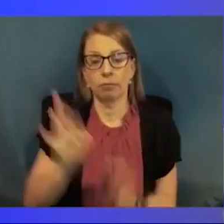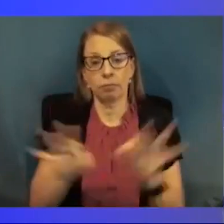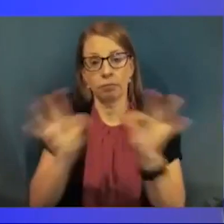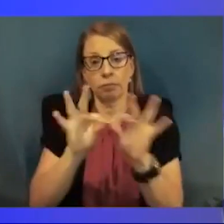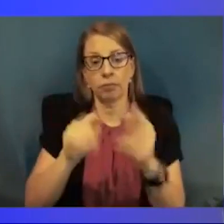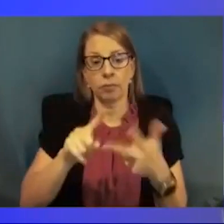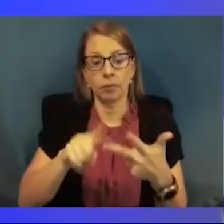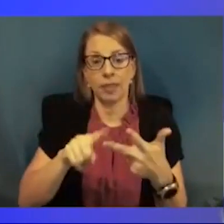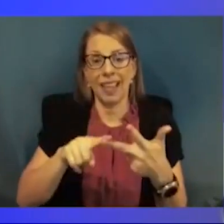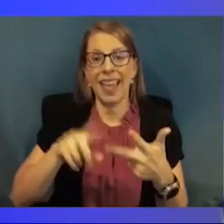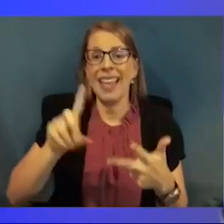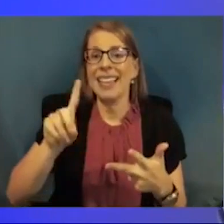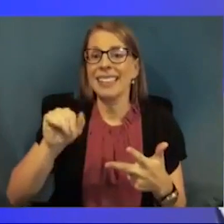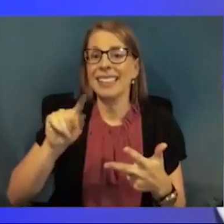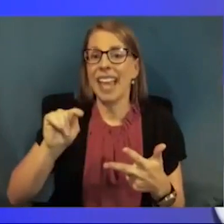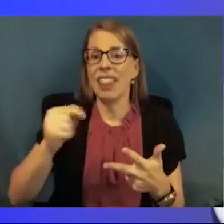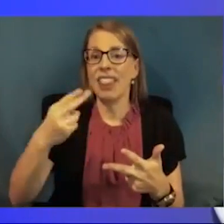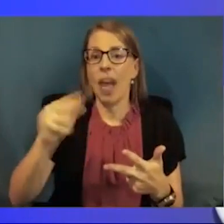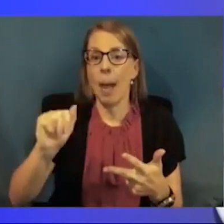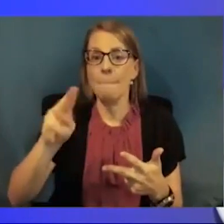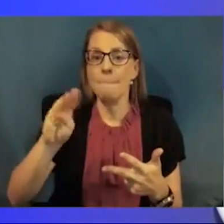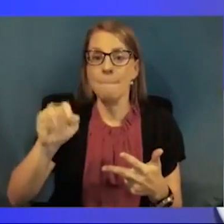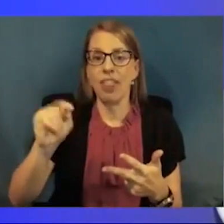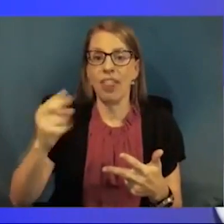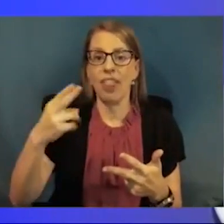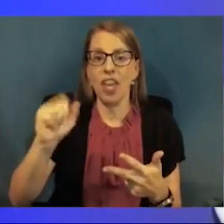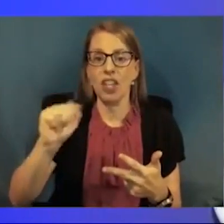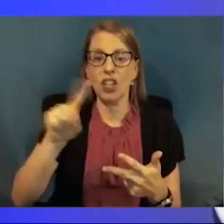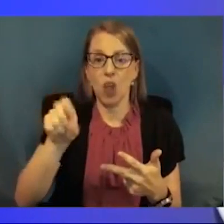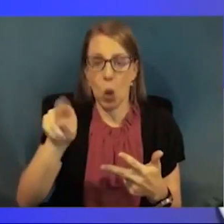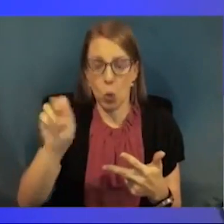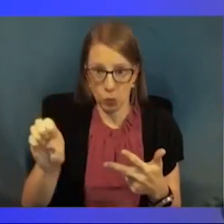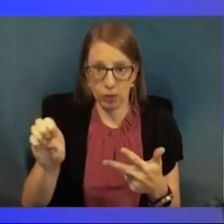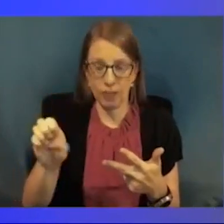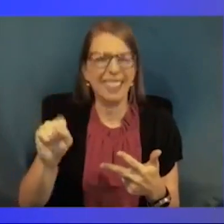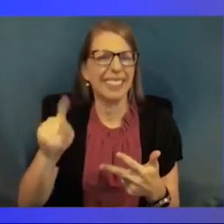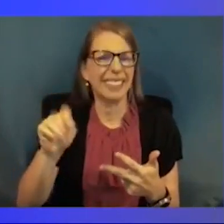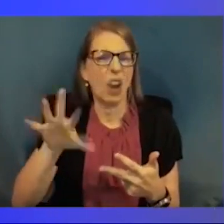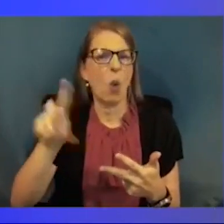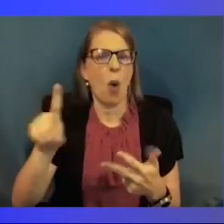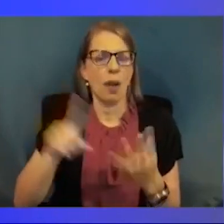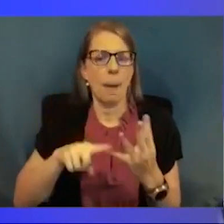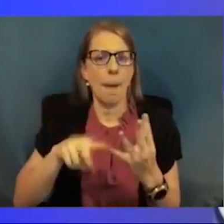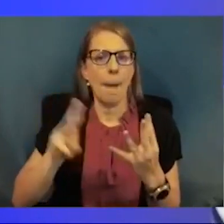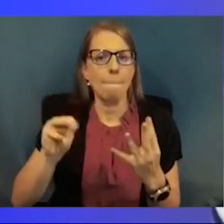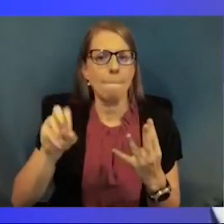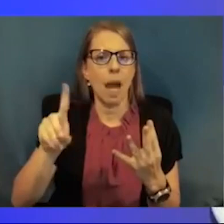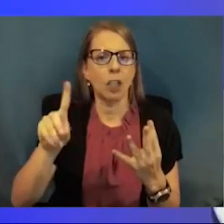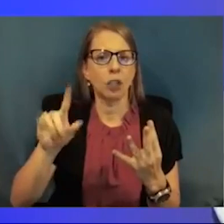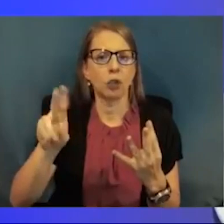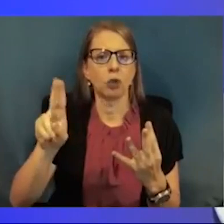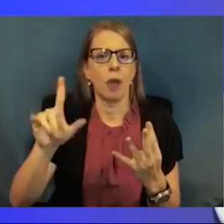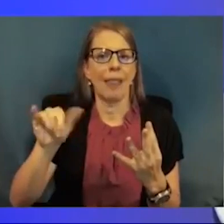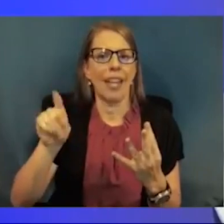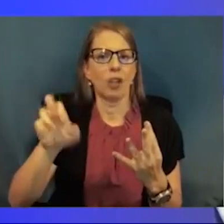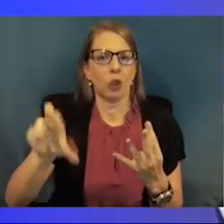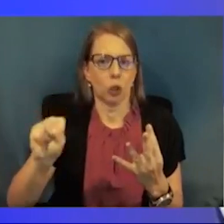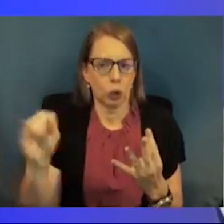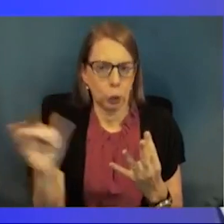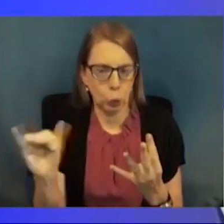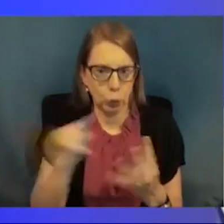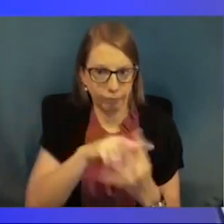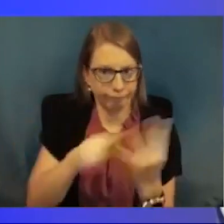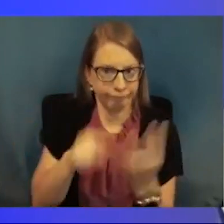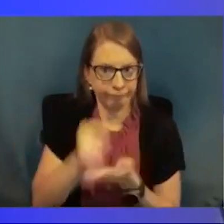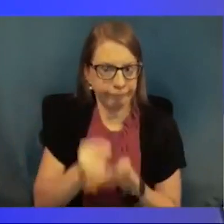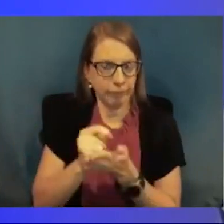the steroid, and then there are some other immunomodulators that we use too if you have severe disease. So those treatment plans have not